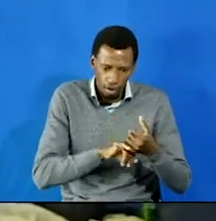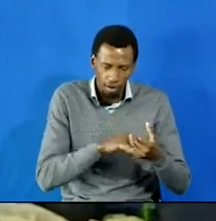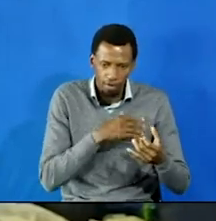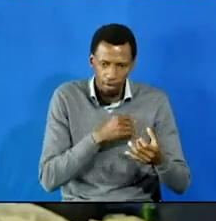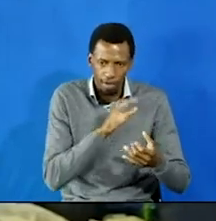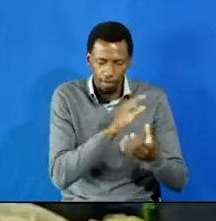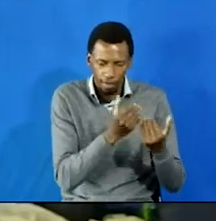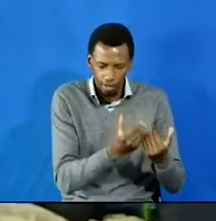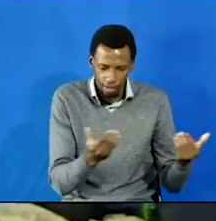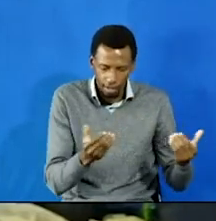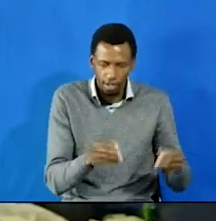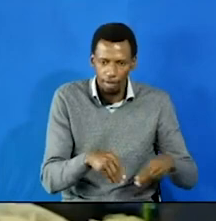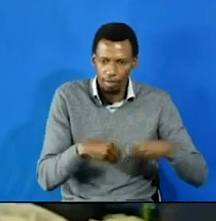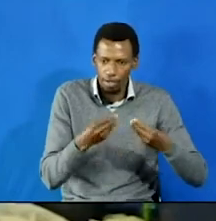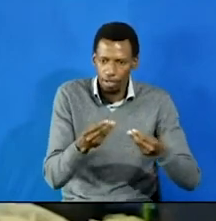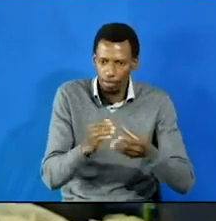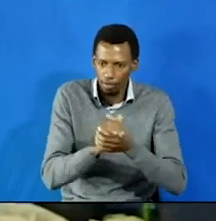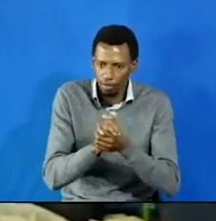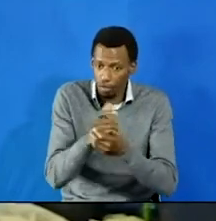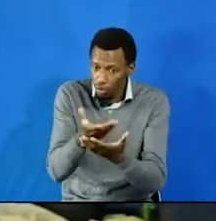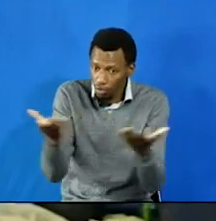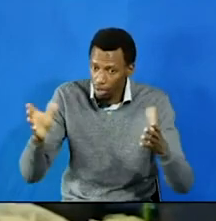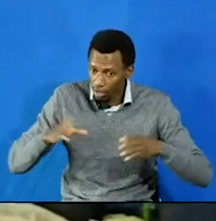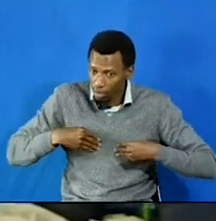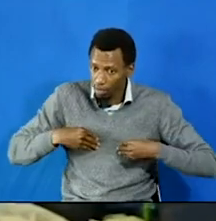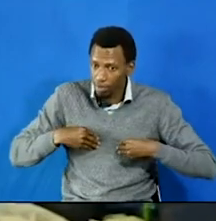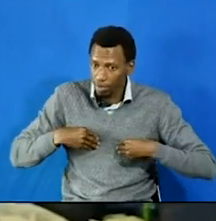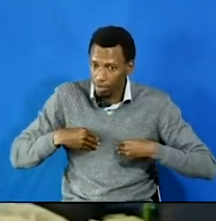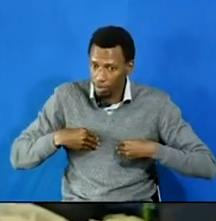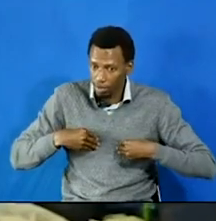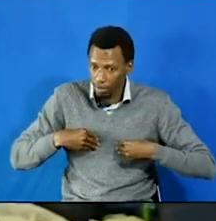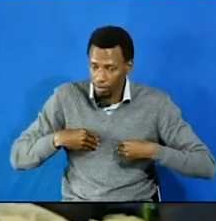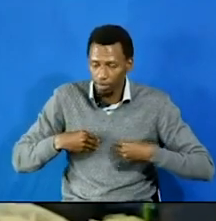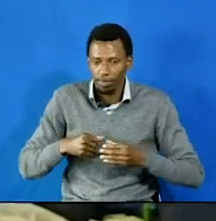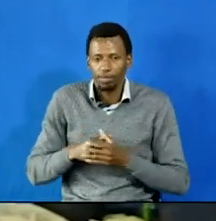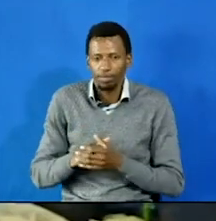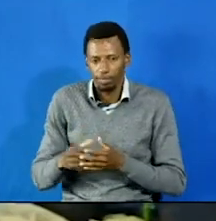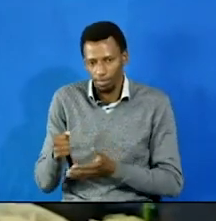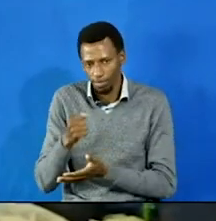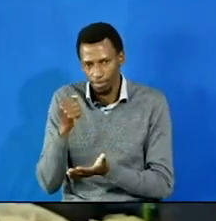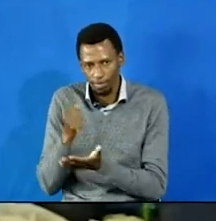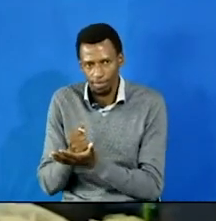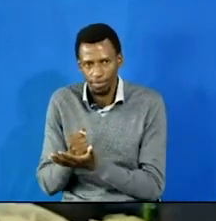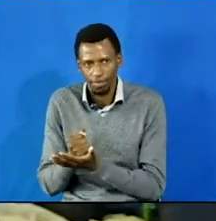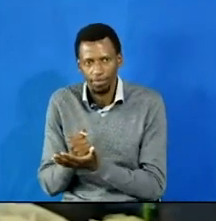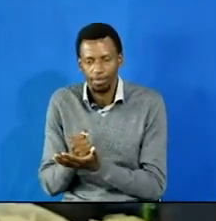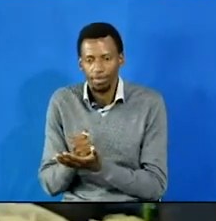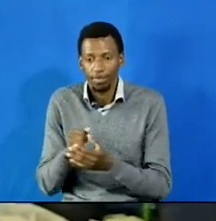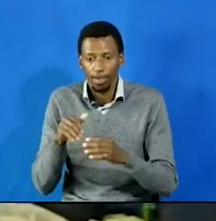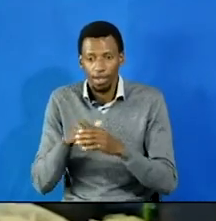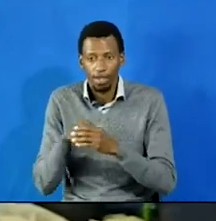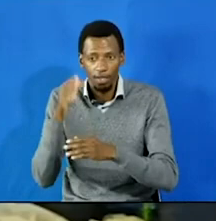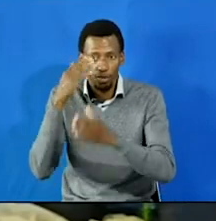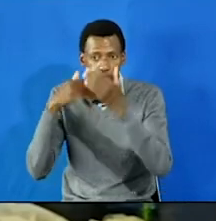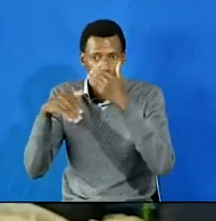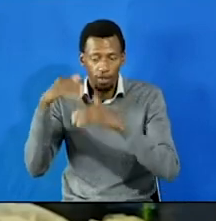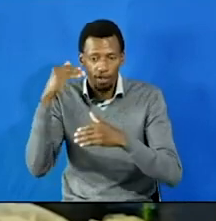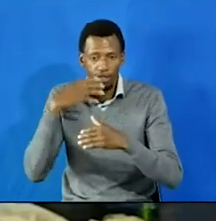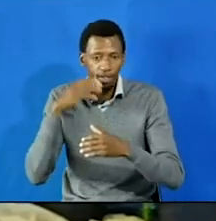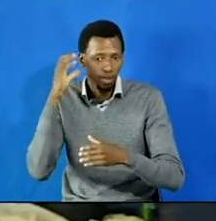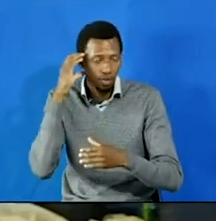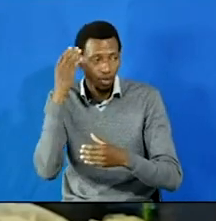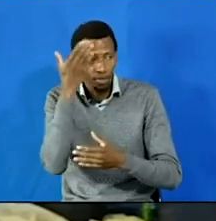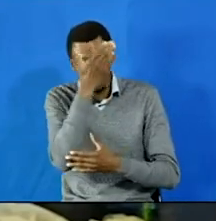They sent me with greetings. Still receive the greetings? Amen. Amen. In the universities and colleges also where I